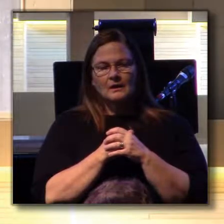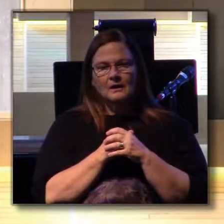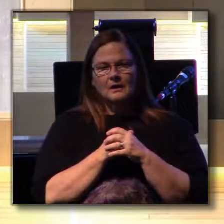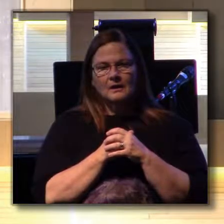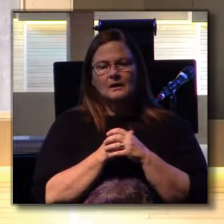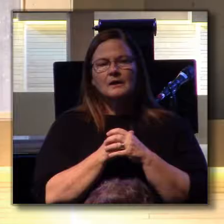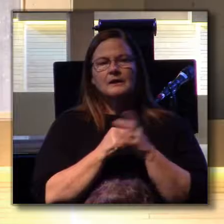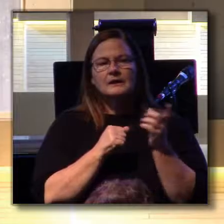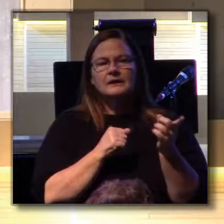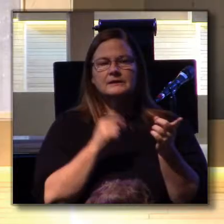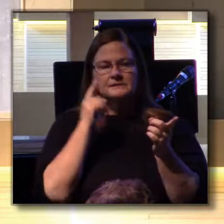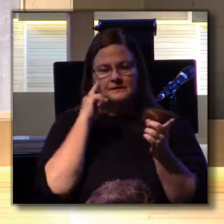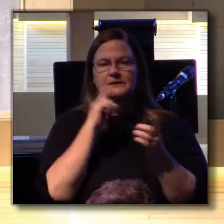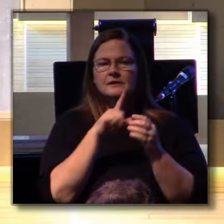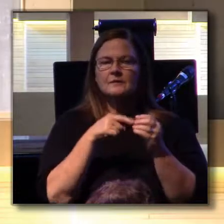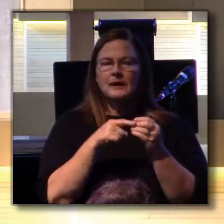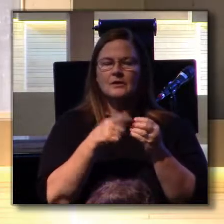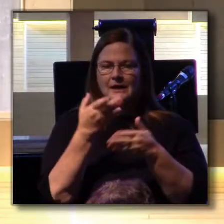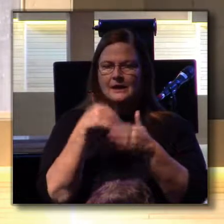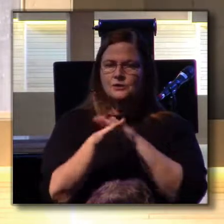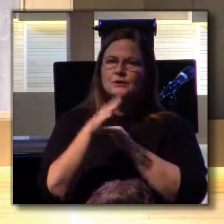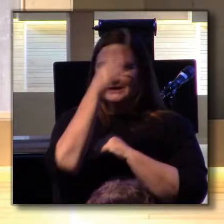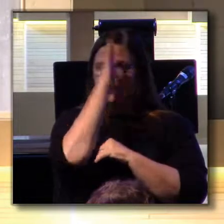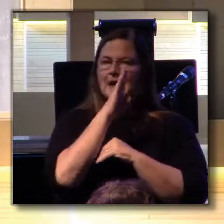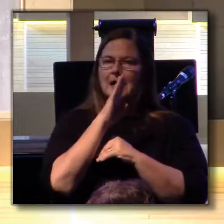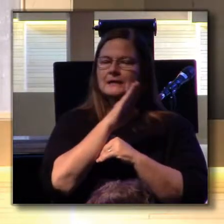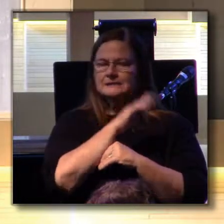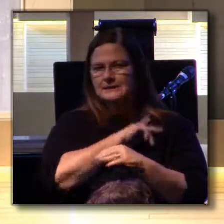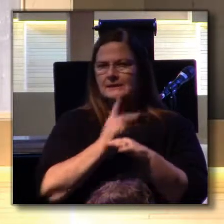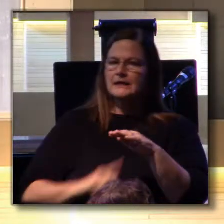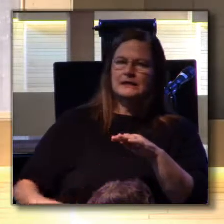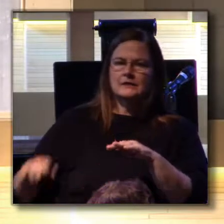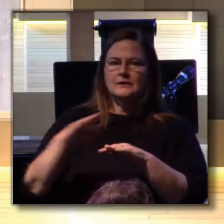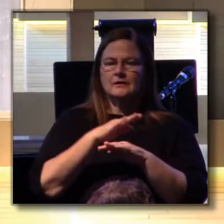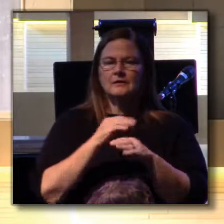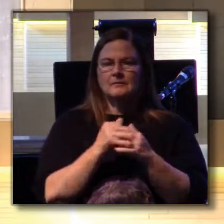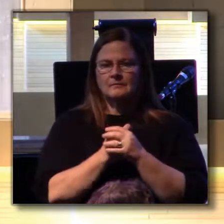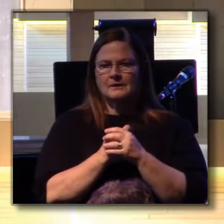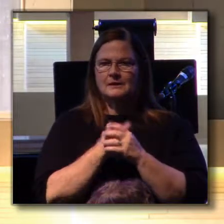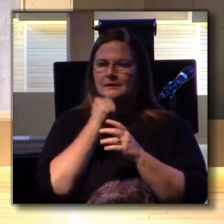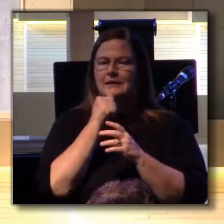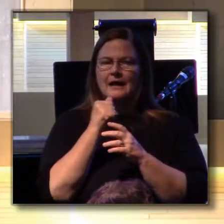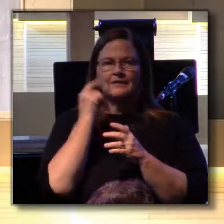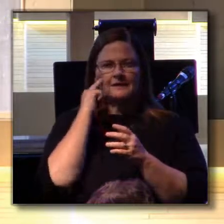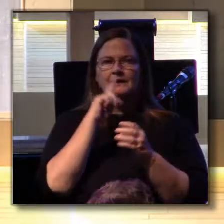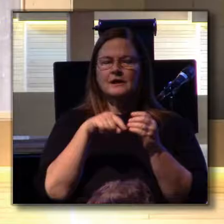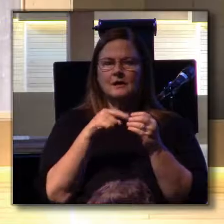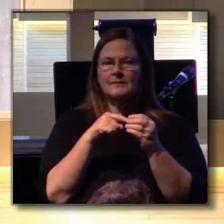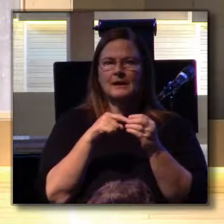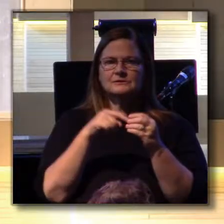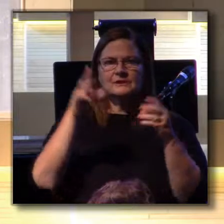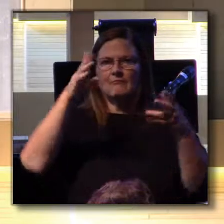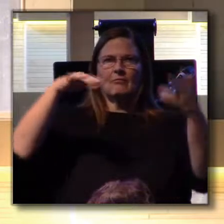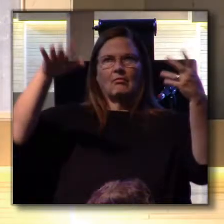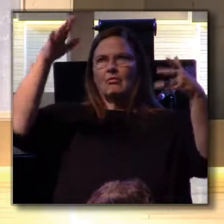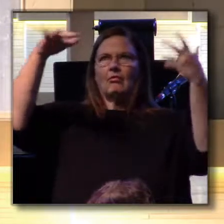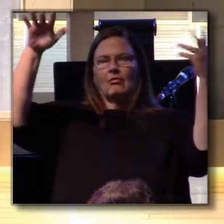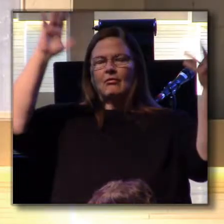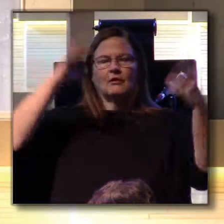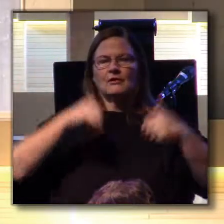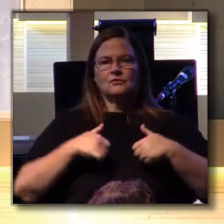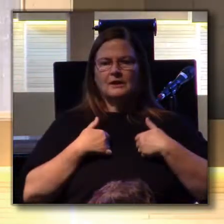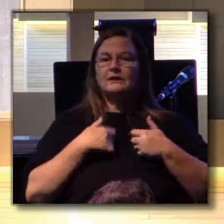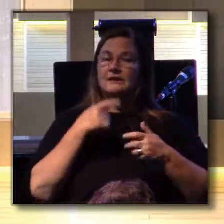kingdom, not thinking about some ethereal kind of up in the clouds dwelling. He's thinking